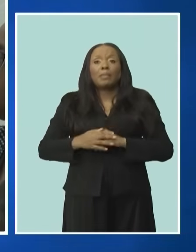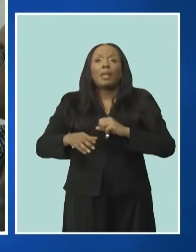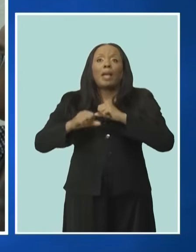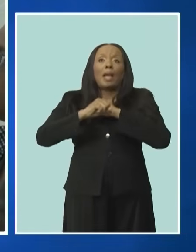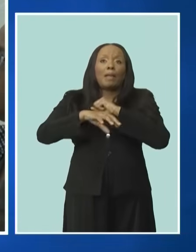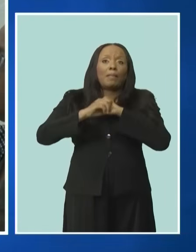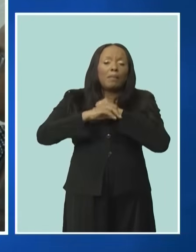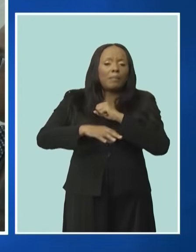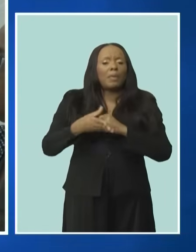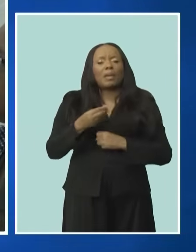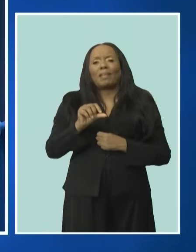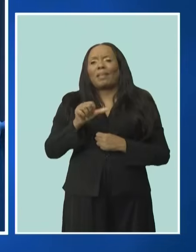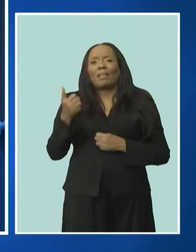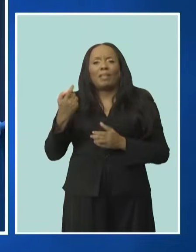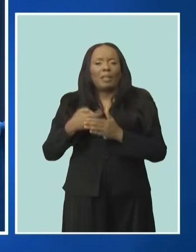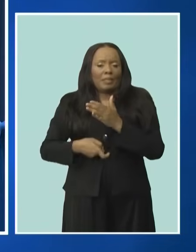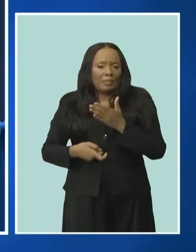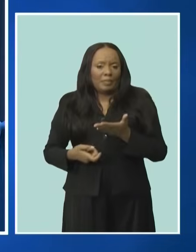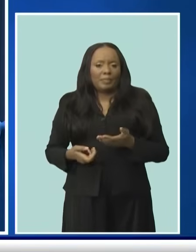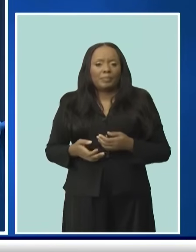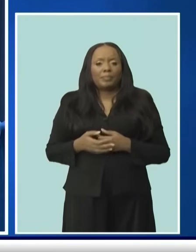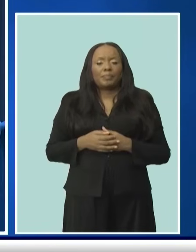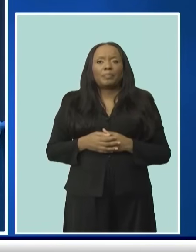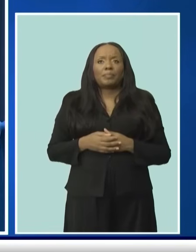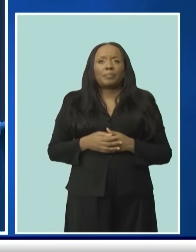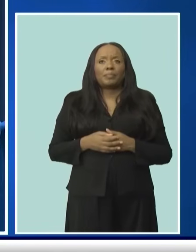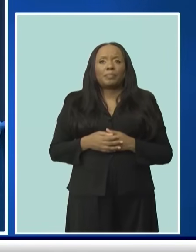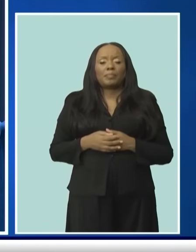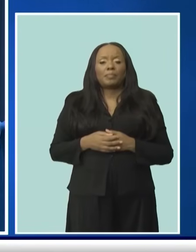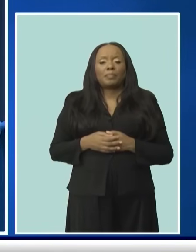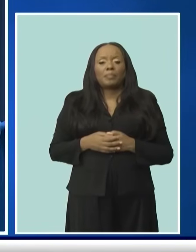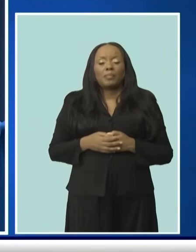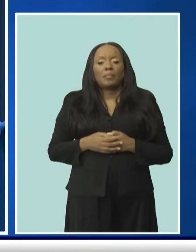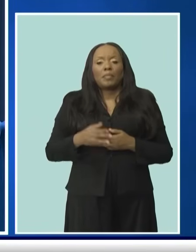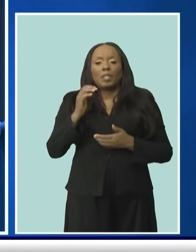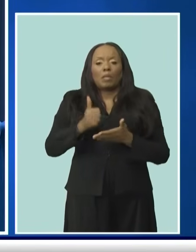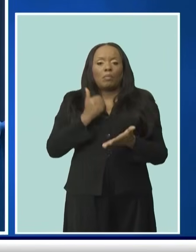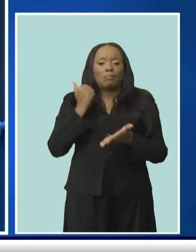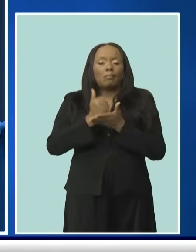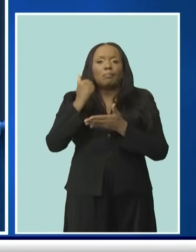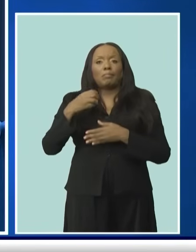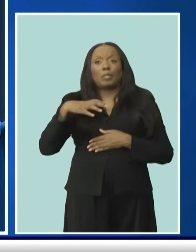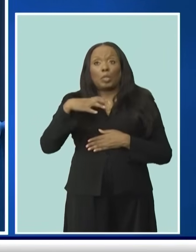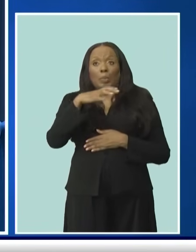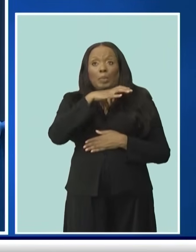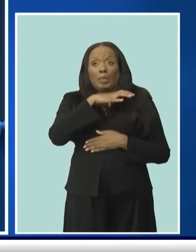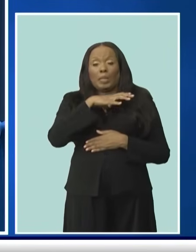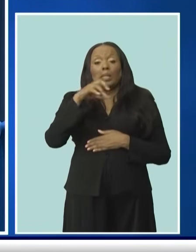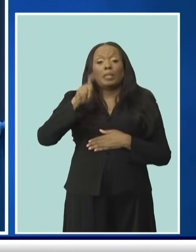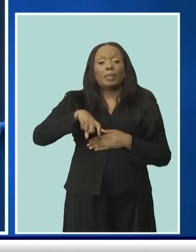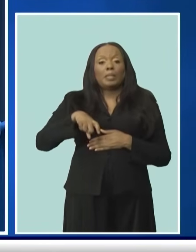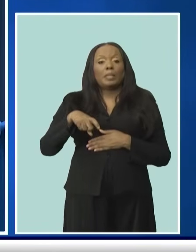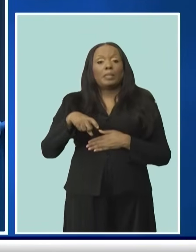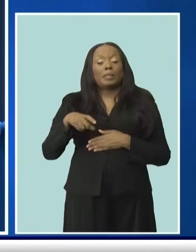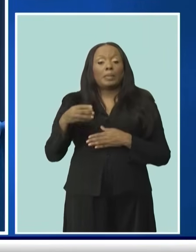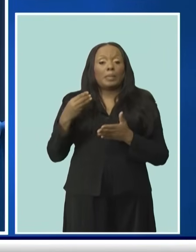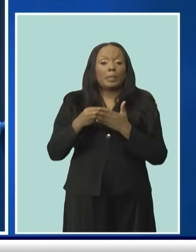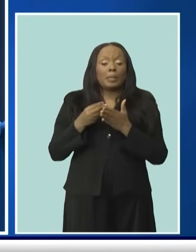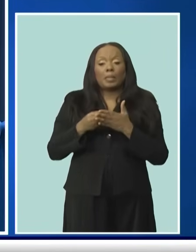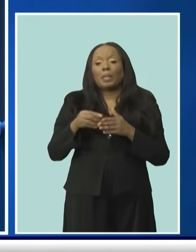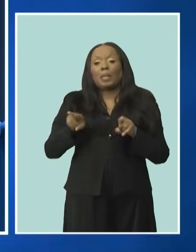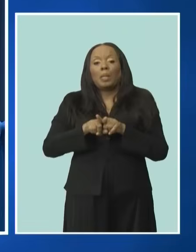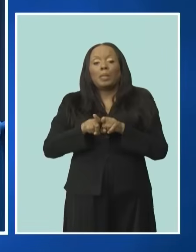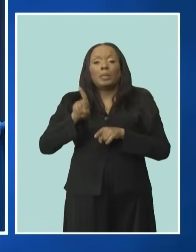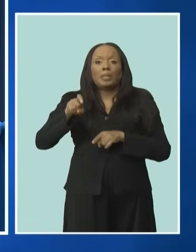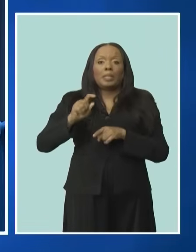contingency fees. Secondly, the accreditation committee will require funding and training.